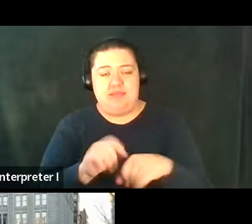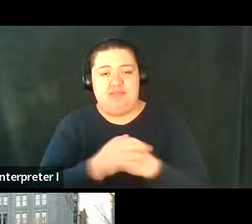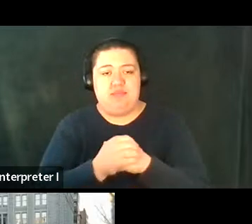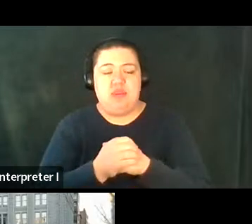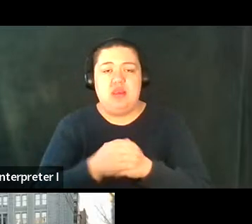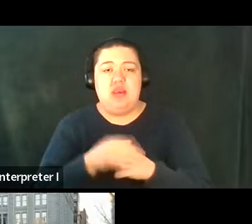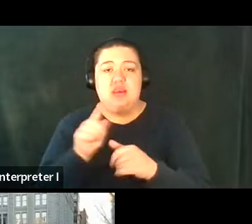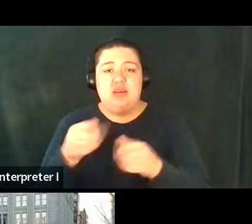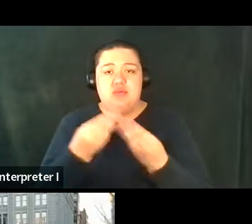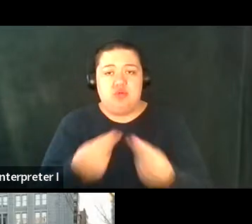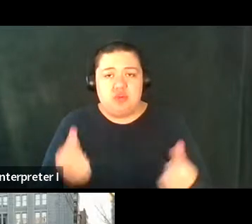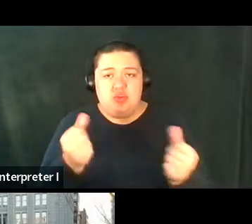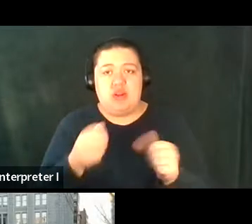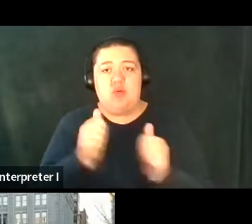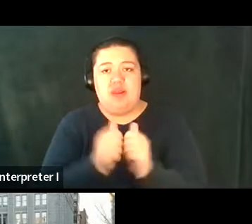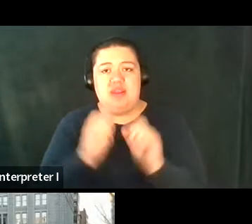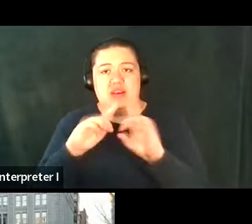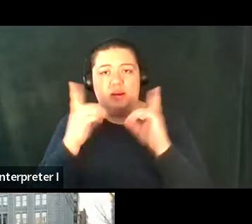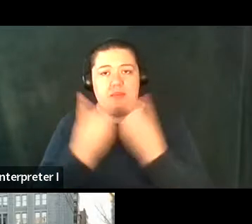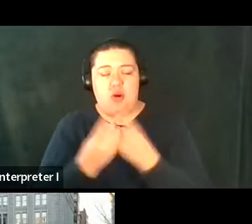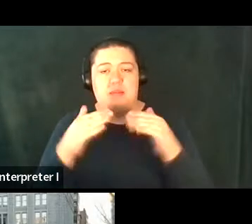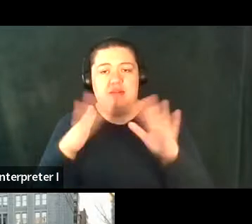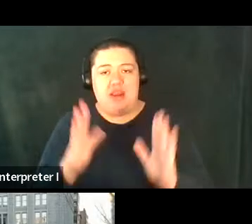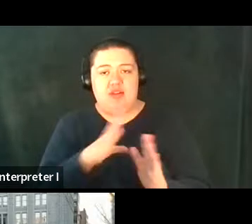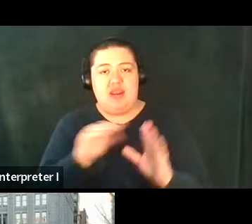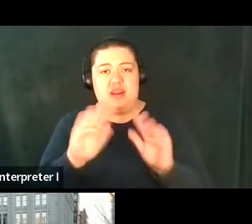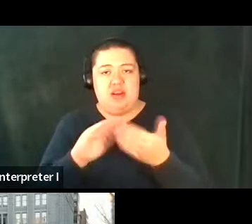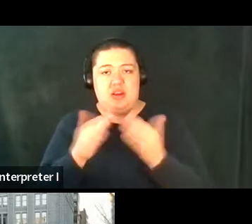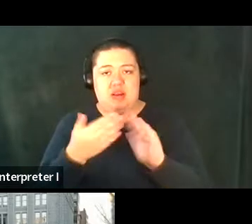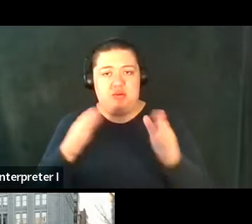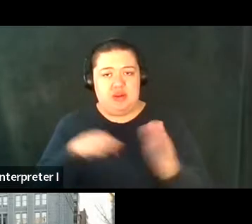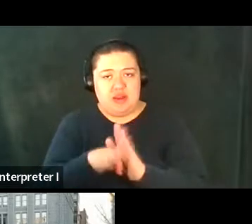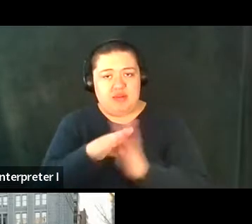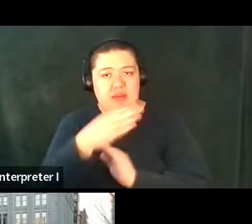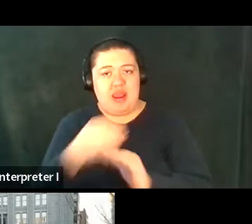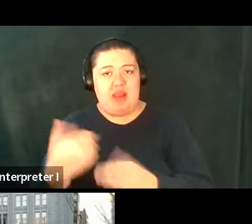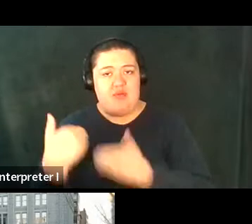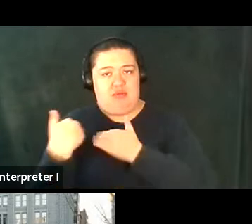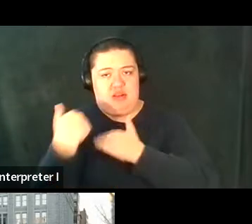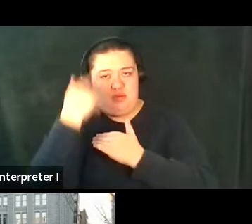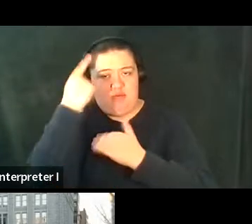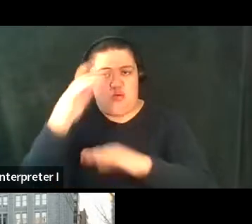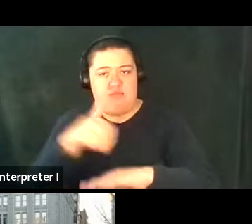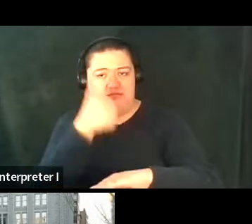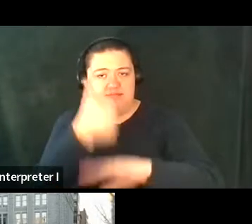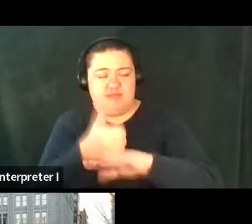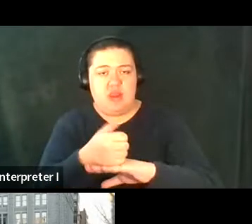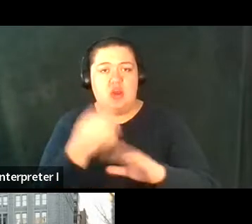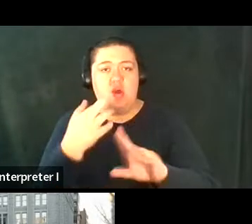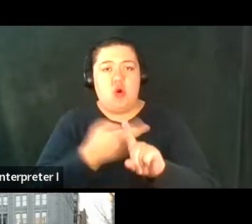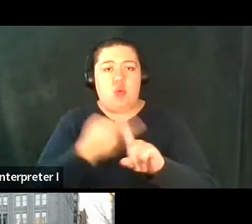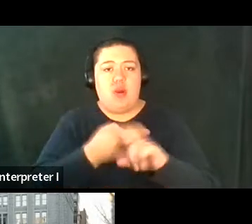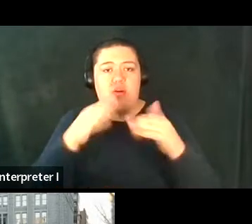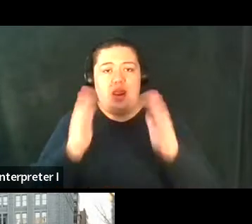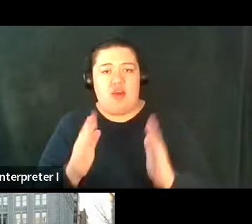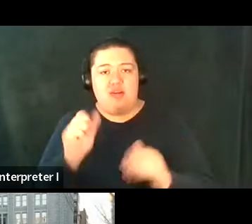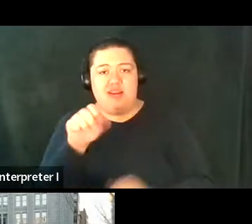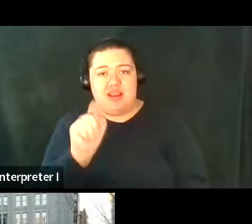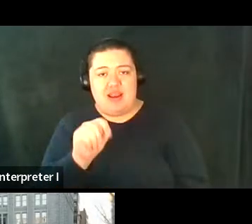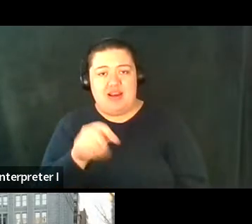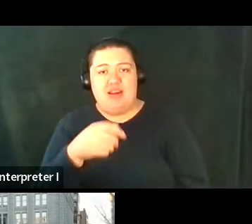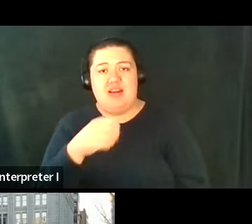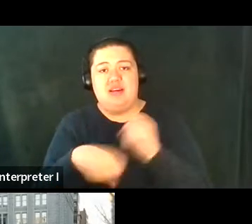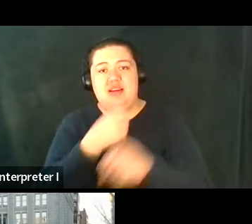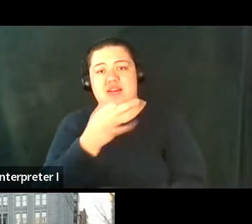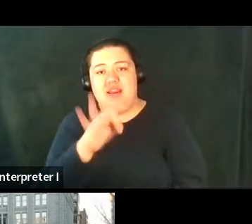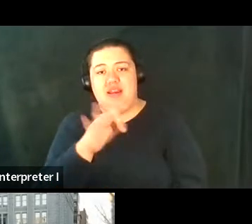division within the Department of Housing and Community Development and is responsible for implementing the Rental Housing Act of